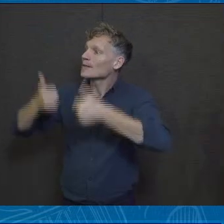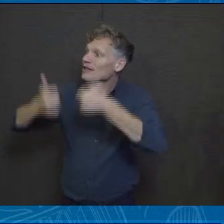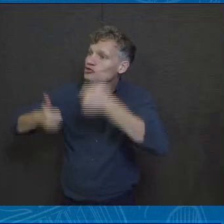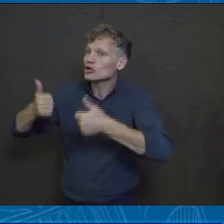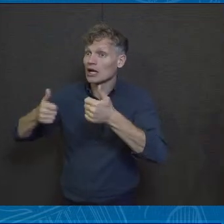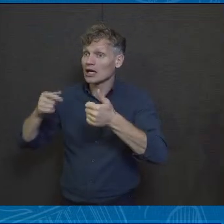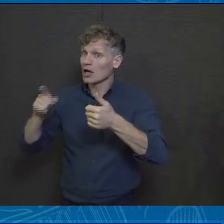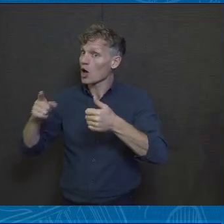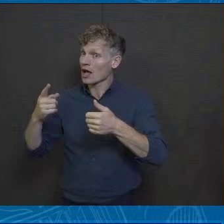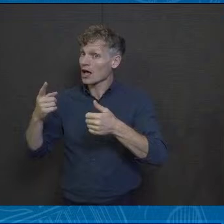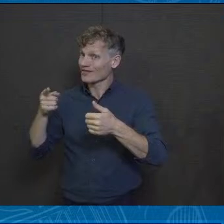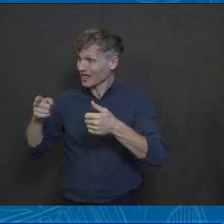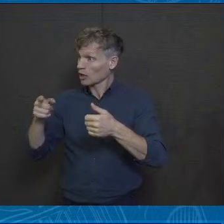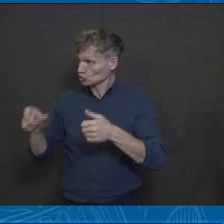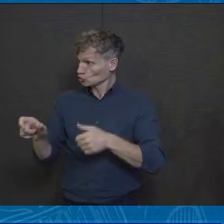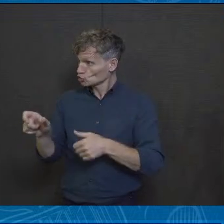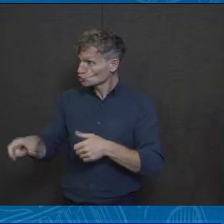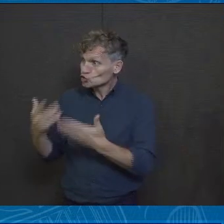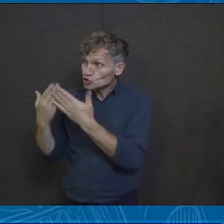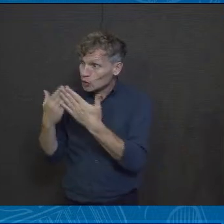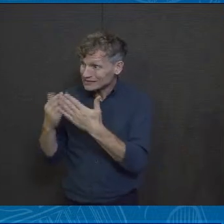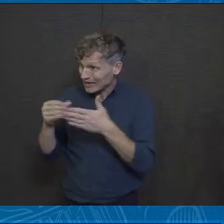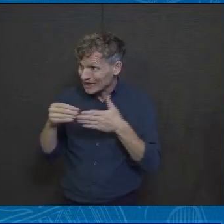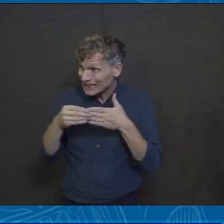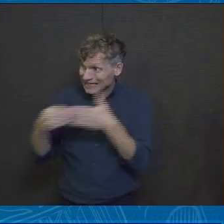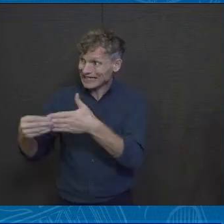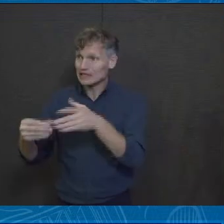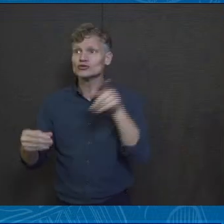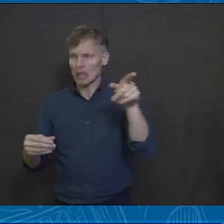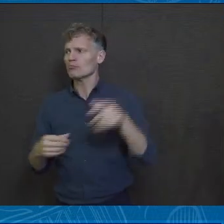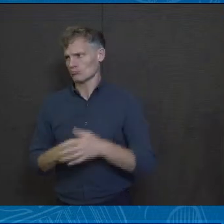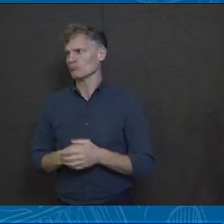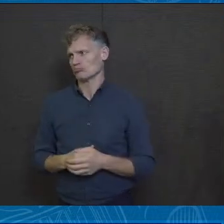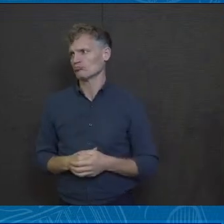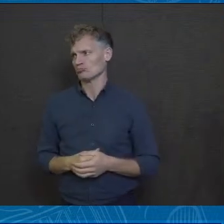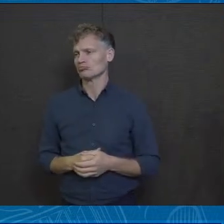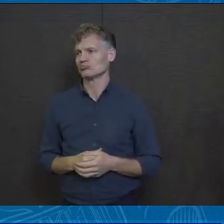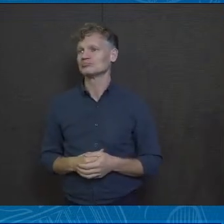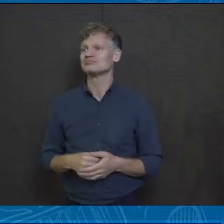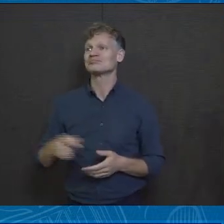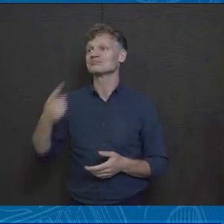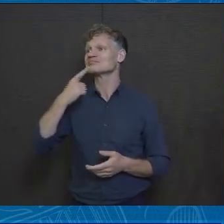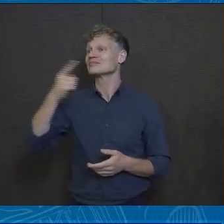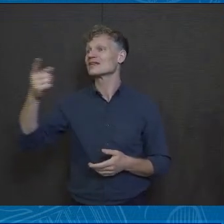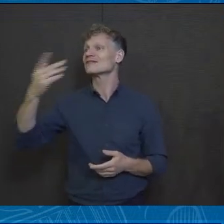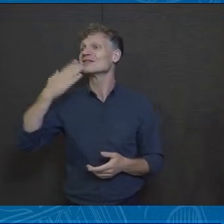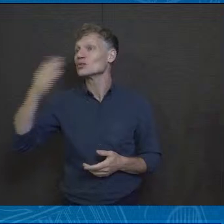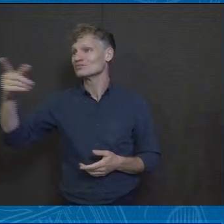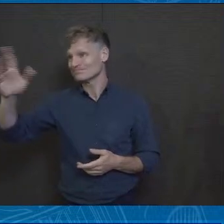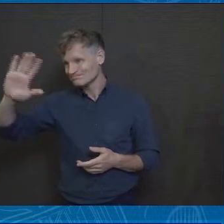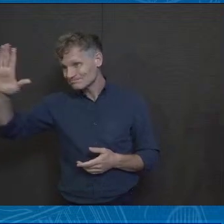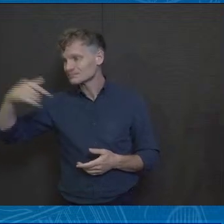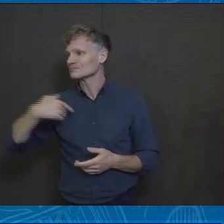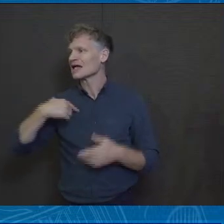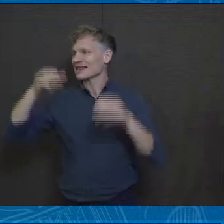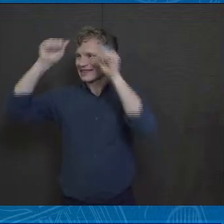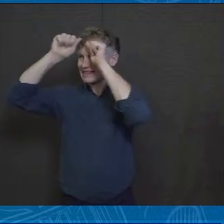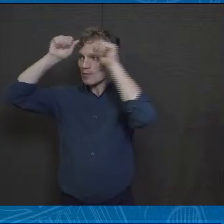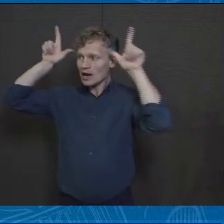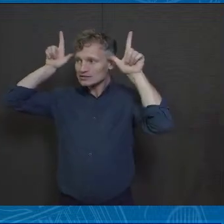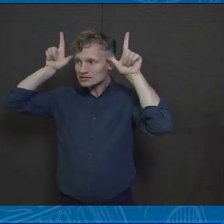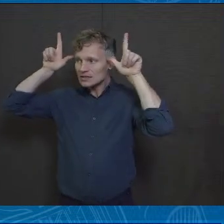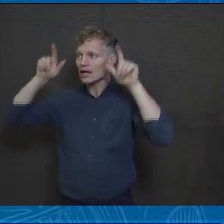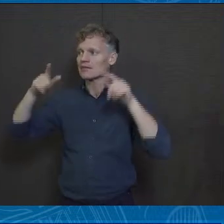question. Thank you. I'm Agustino Cosme Bello from Timor-Leste. So first of all, I'm really appreciate